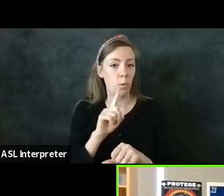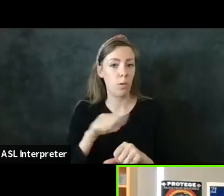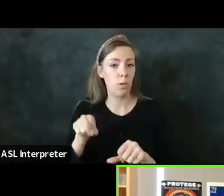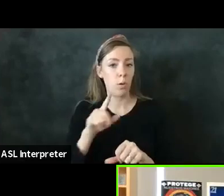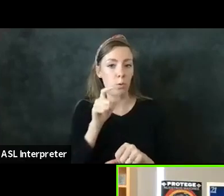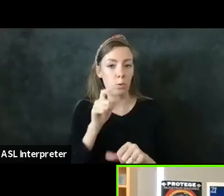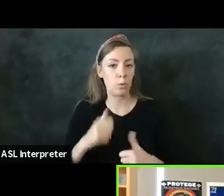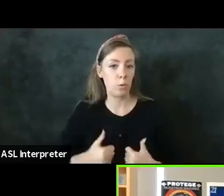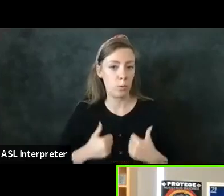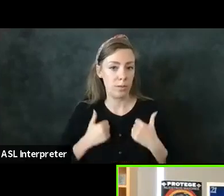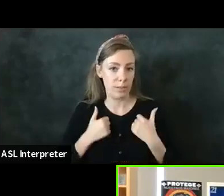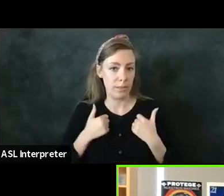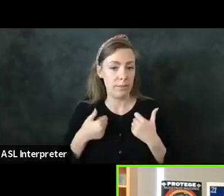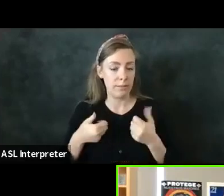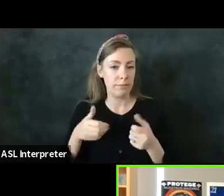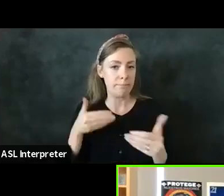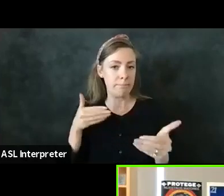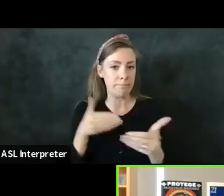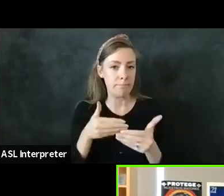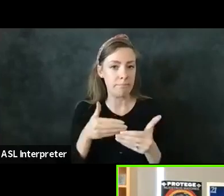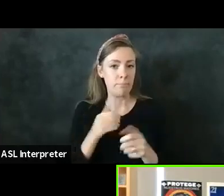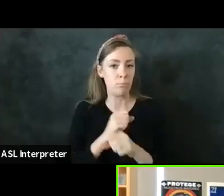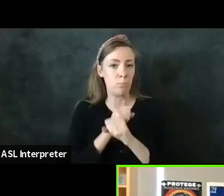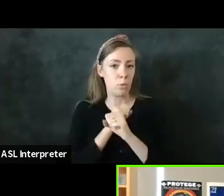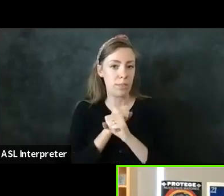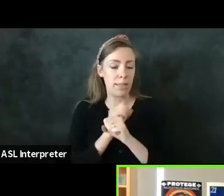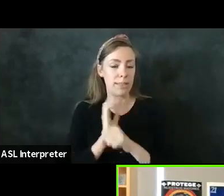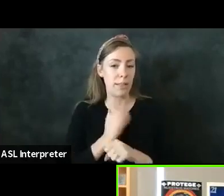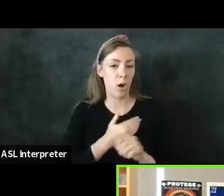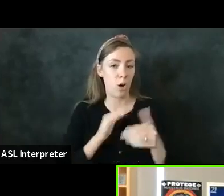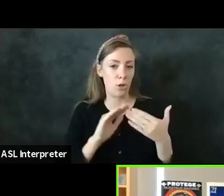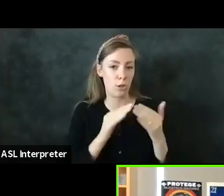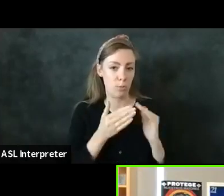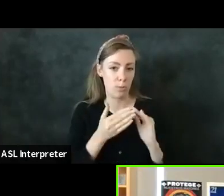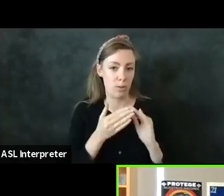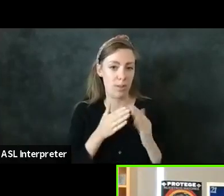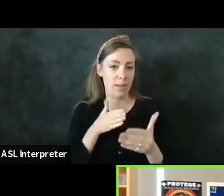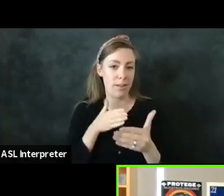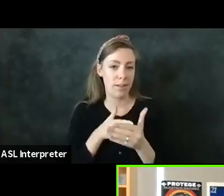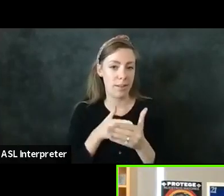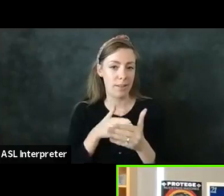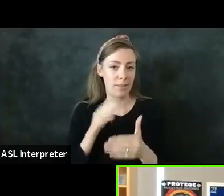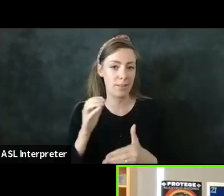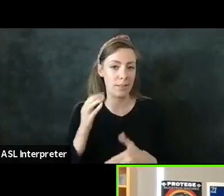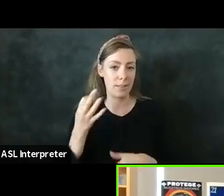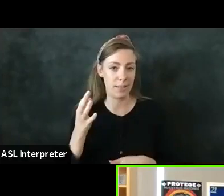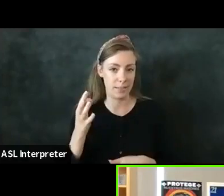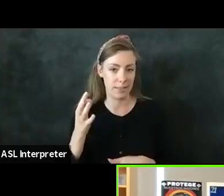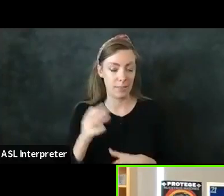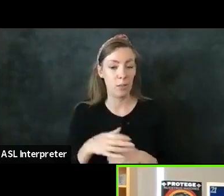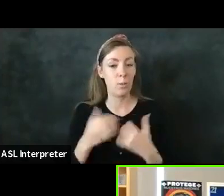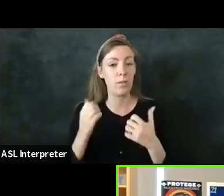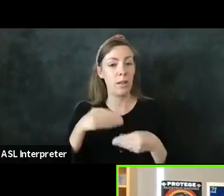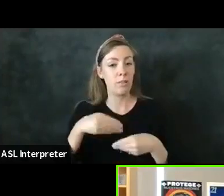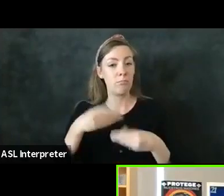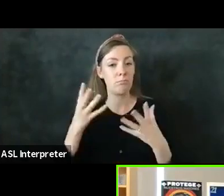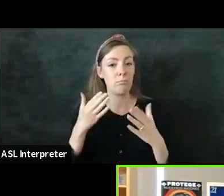protecting them and our community against COVID-19. We've now administered more